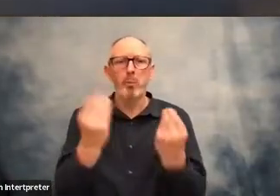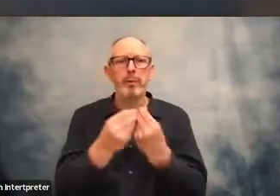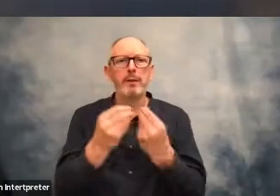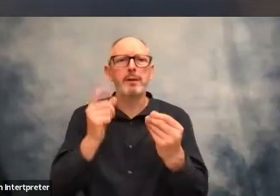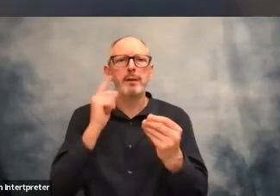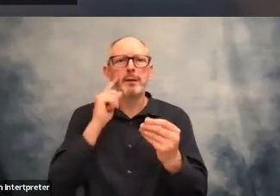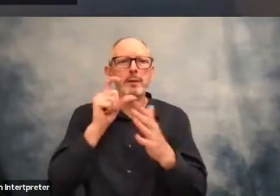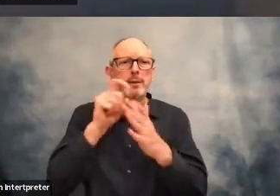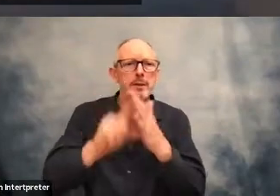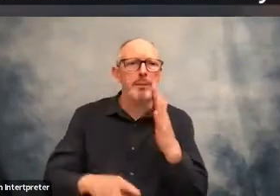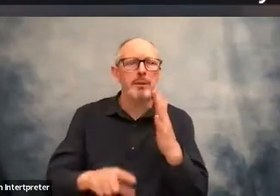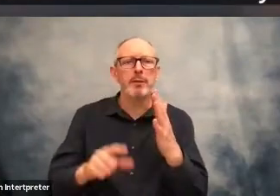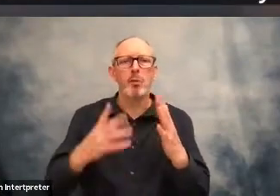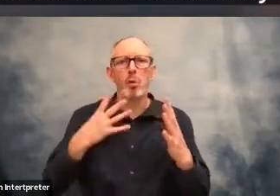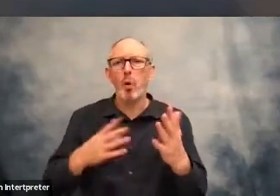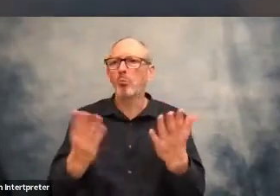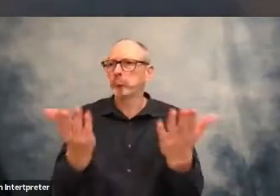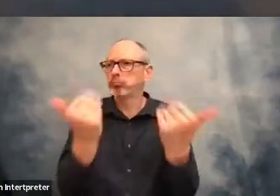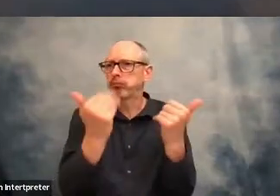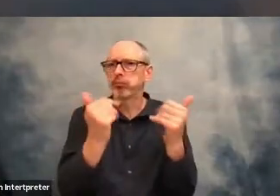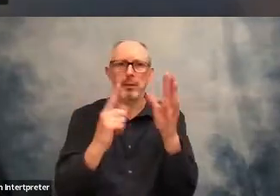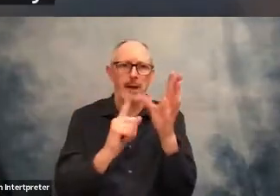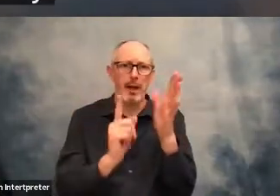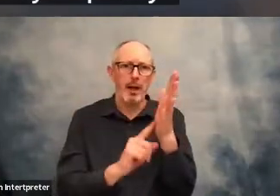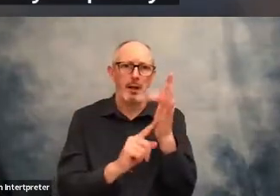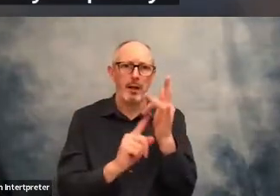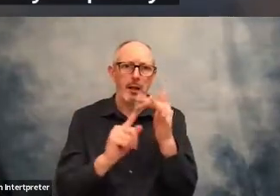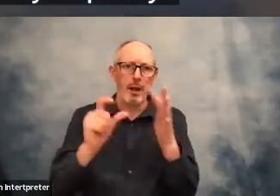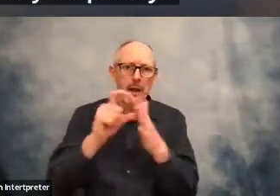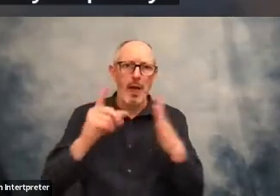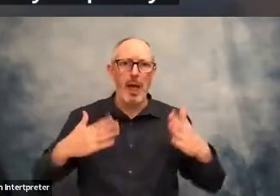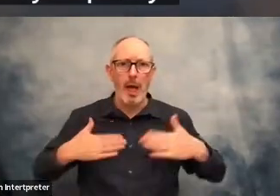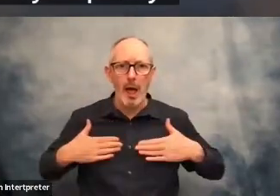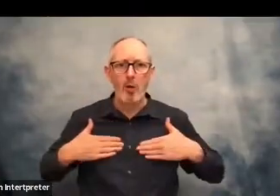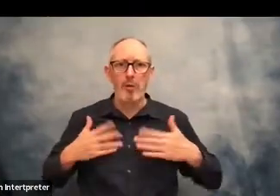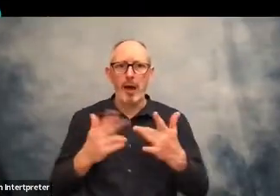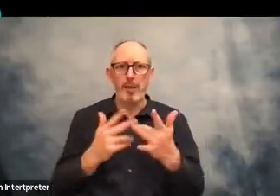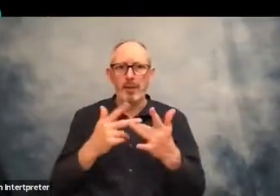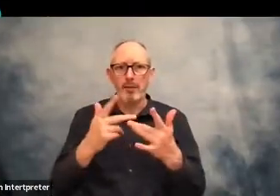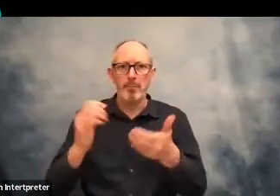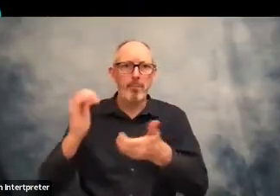for allied health, rehab, and disability partners ready to try Squidly. Thanks.